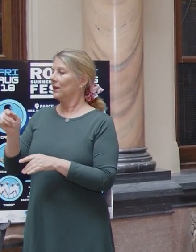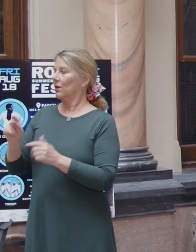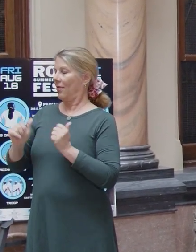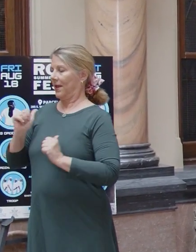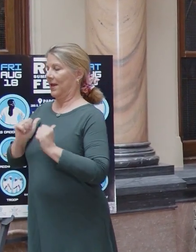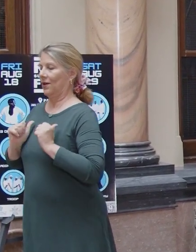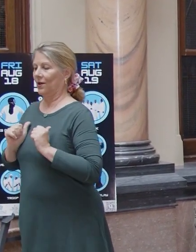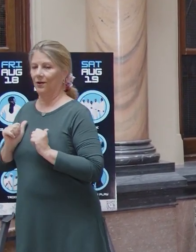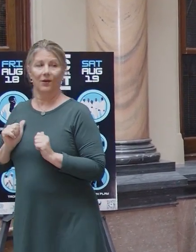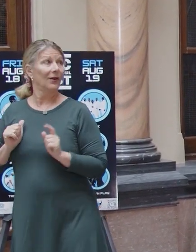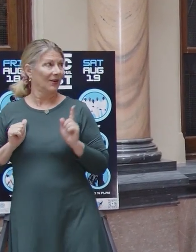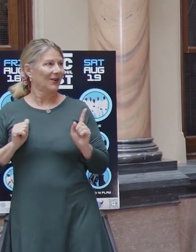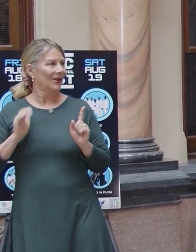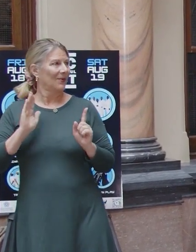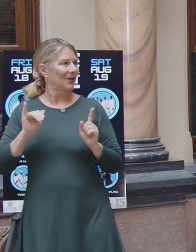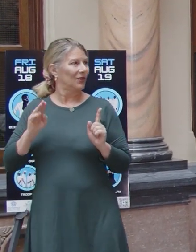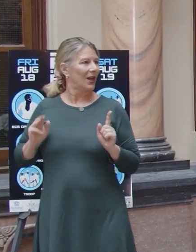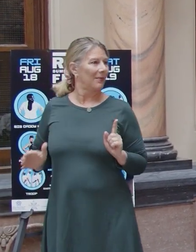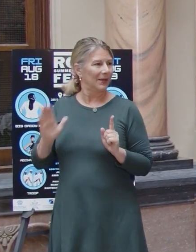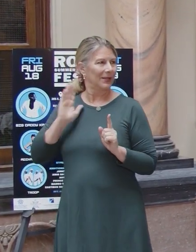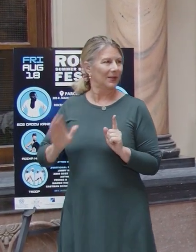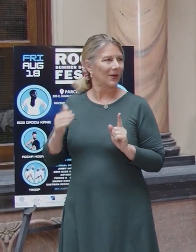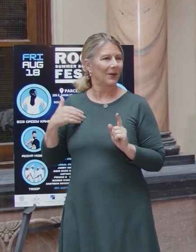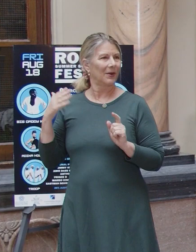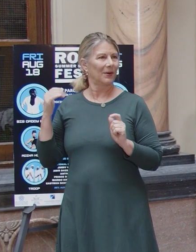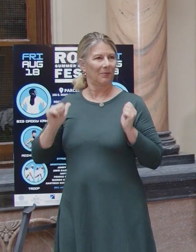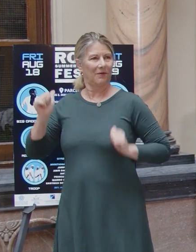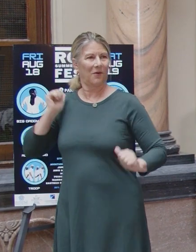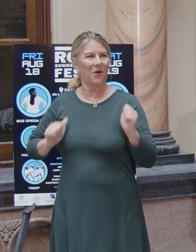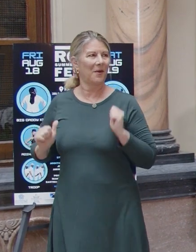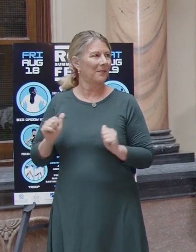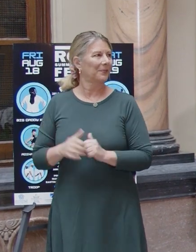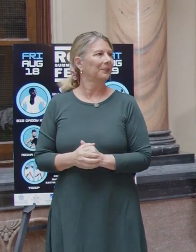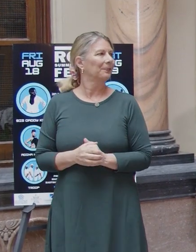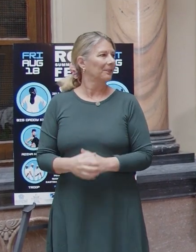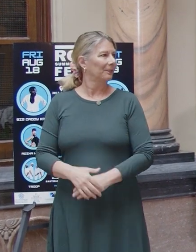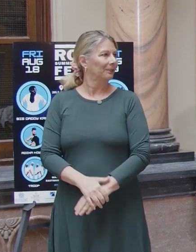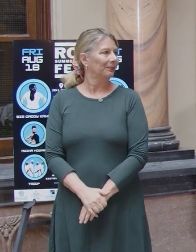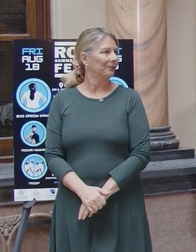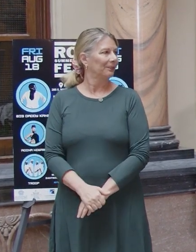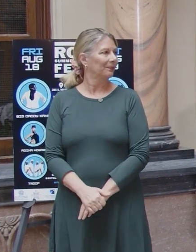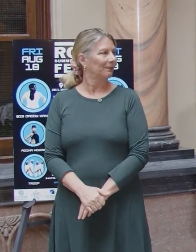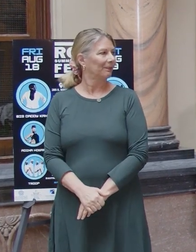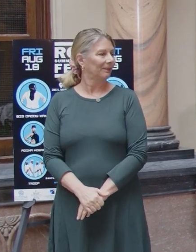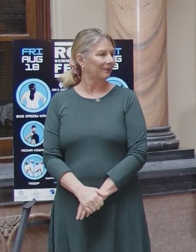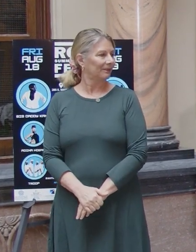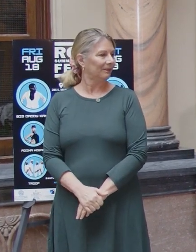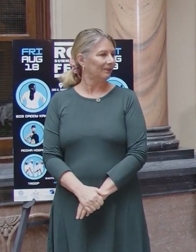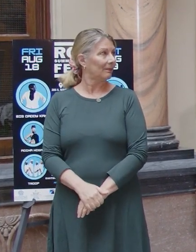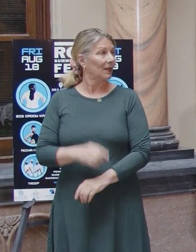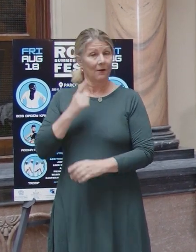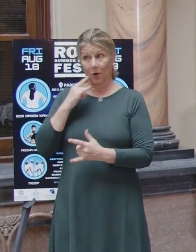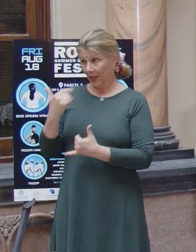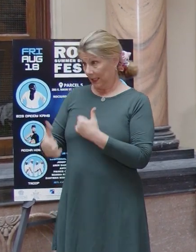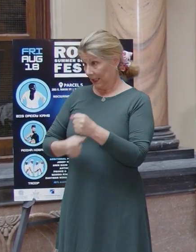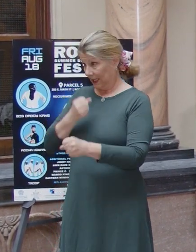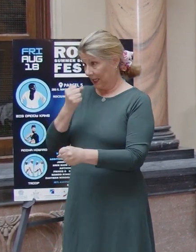Al Jarreau that day. Yes, so that's going to be a special kickoff. So for this year's